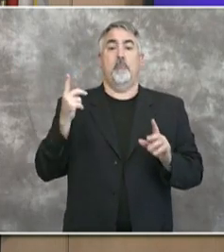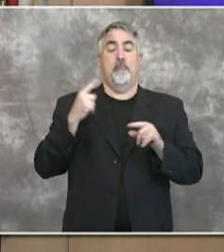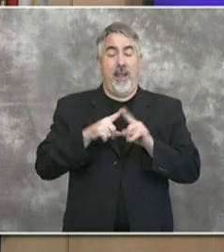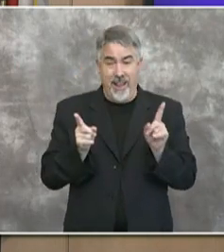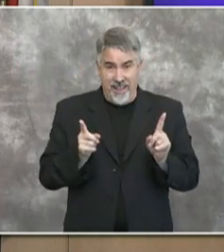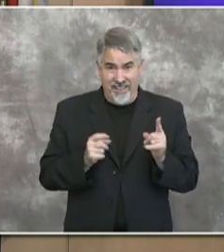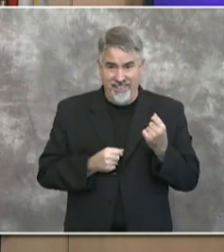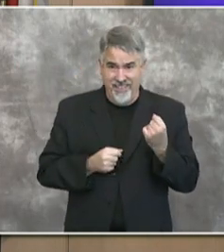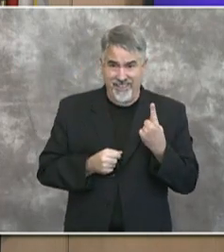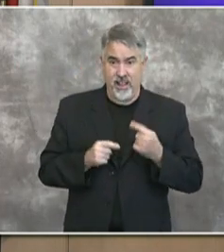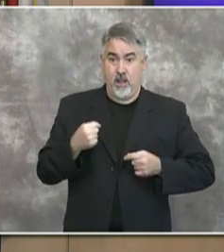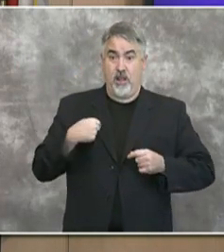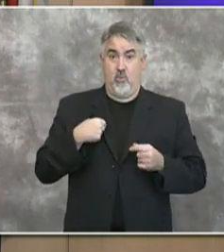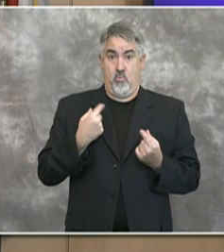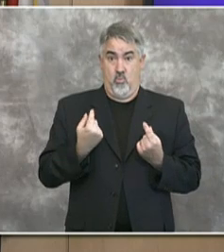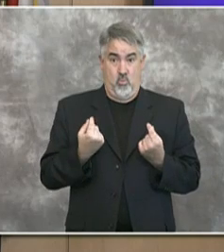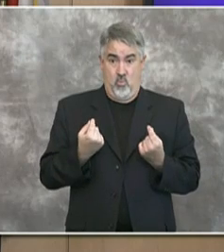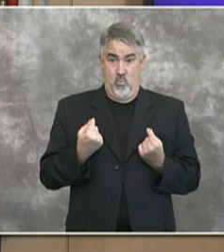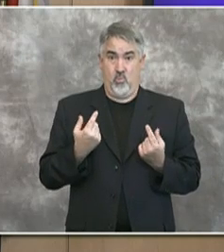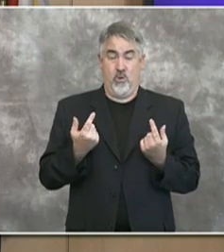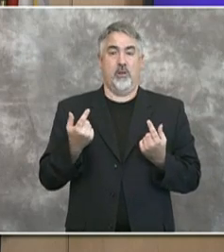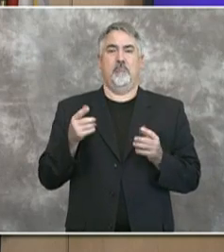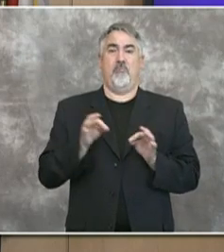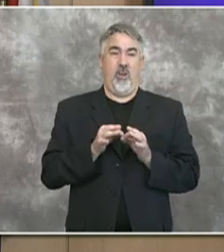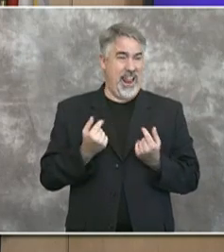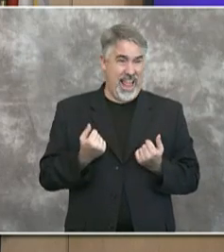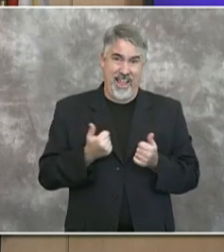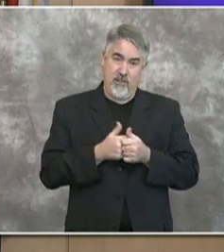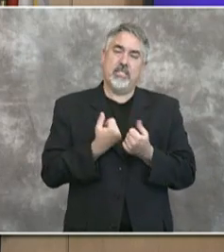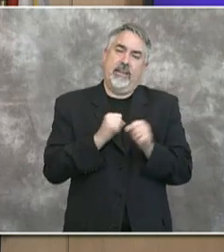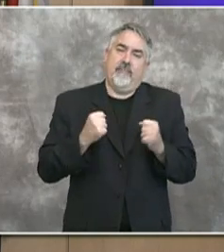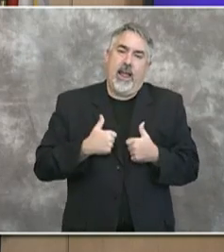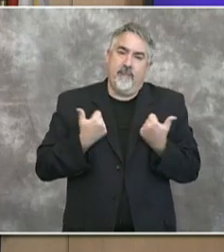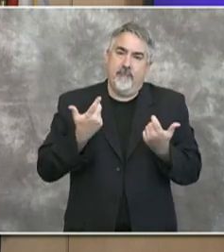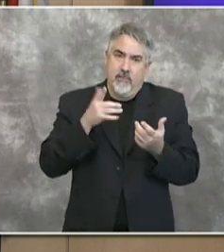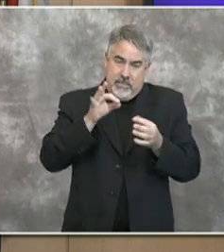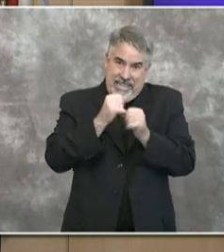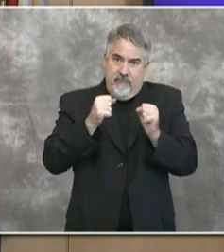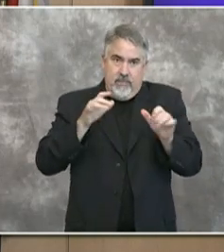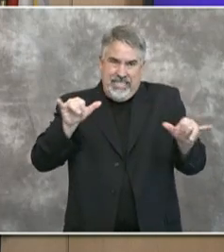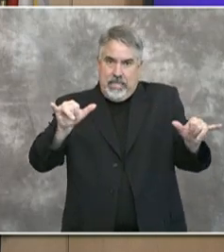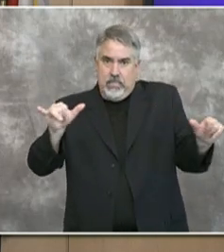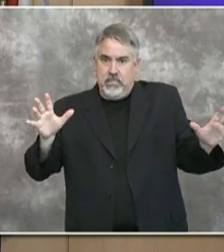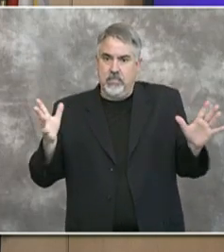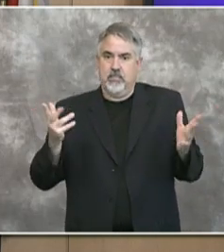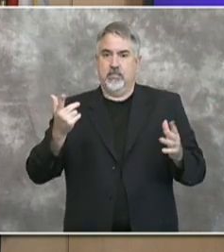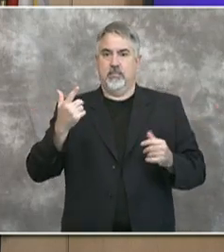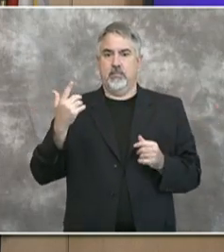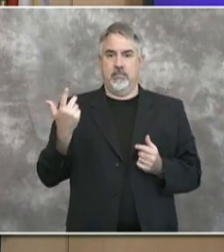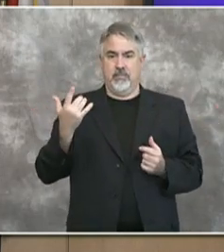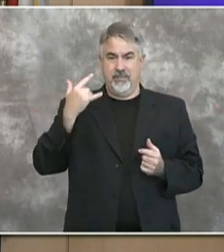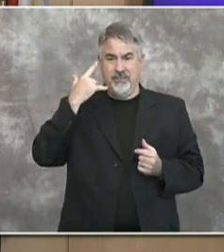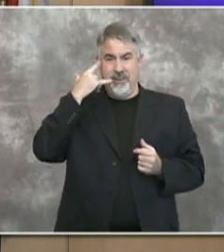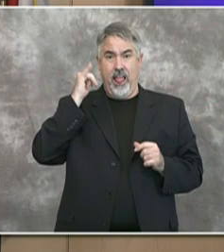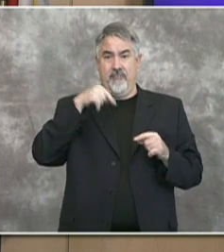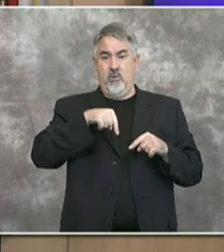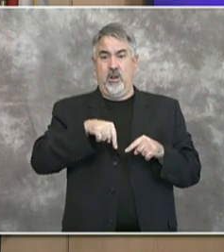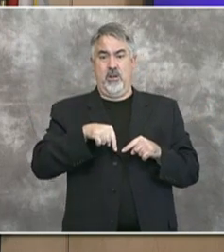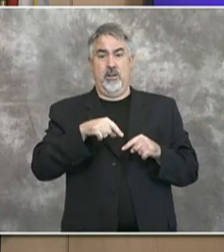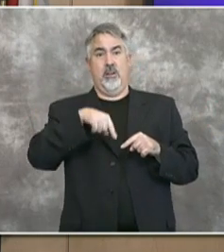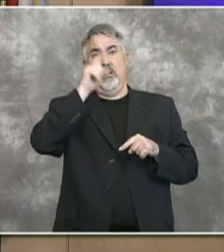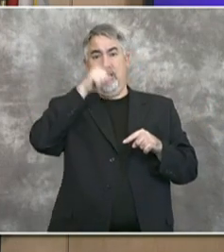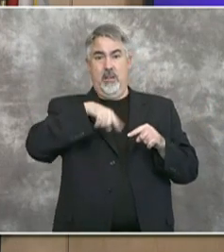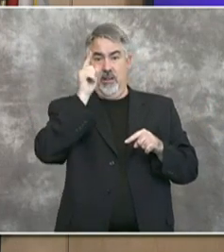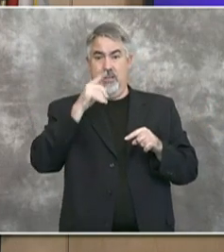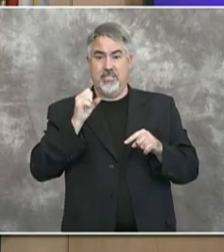and the actions we've taken have saved lives. You can look at the curve in California and the curve in San Diego, and you can compare it to other states and other jurisdictions that